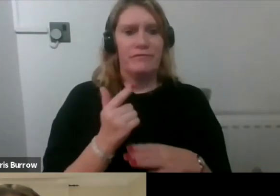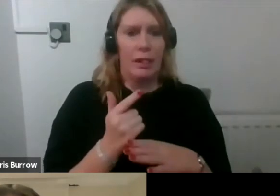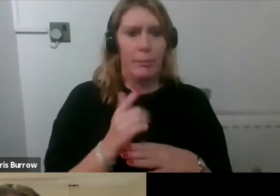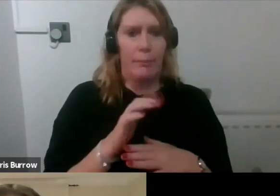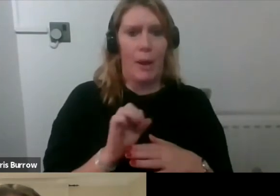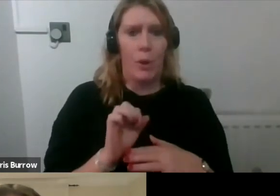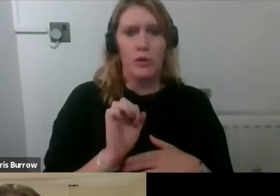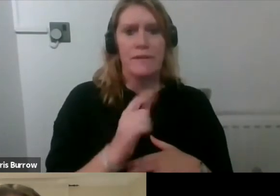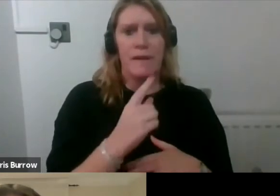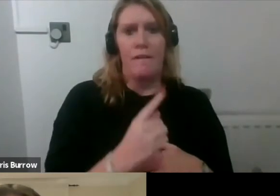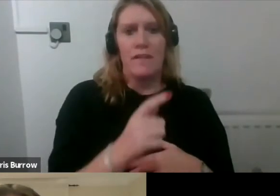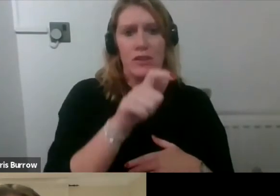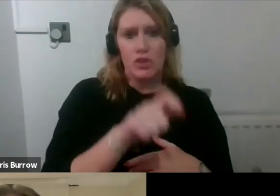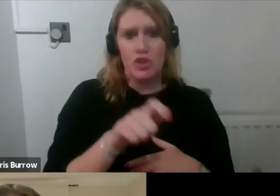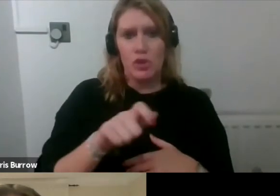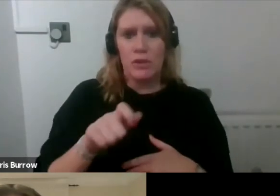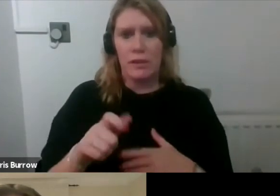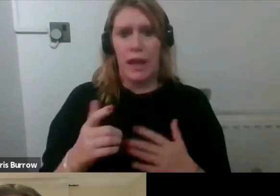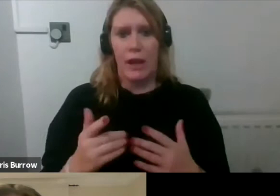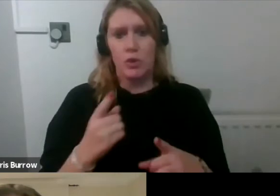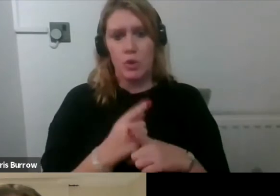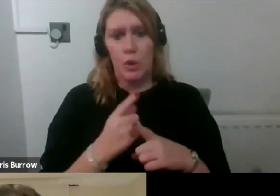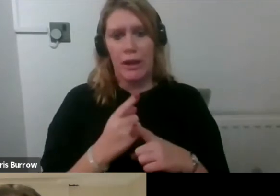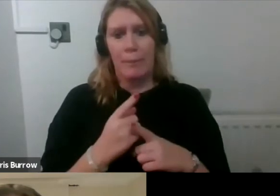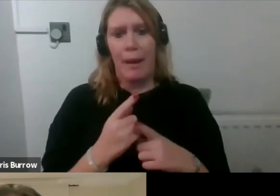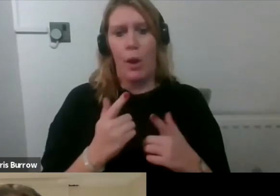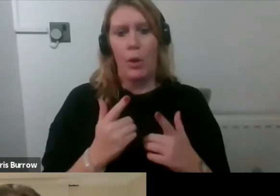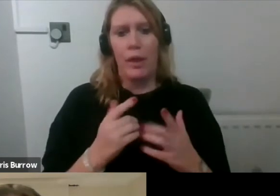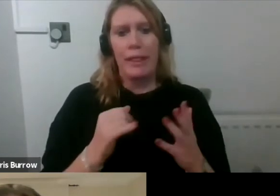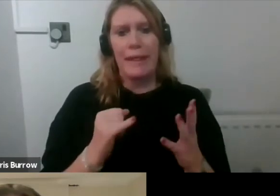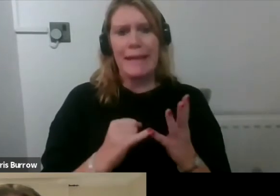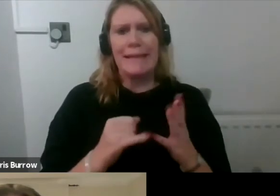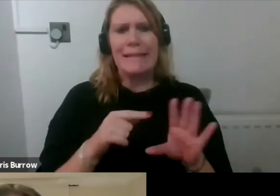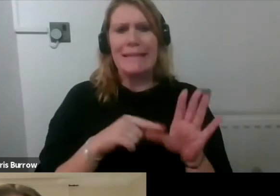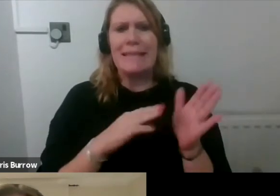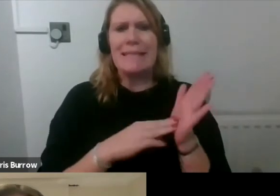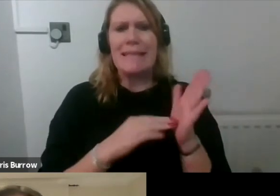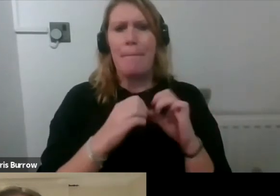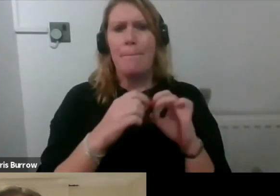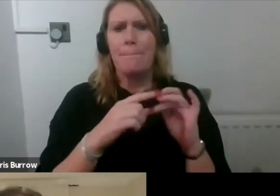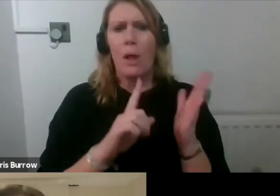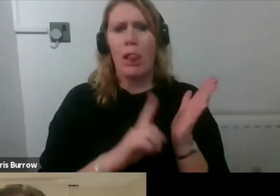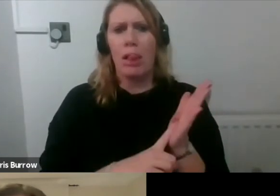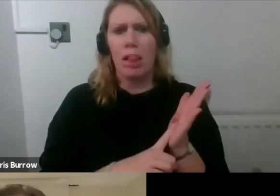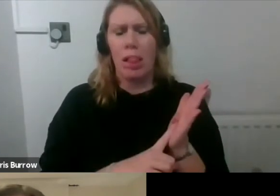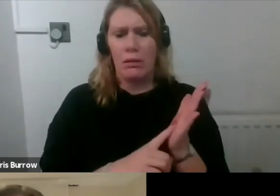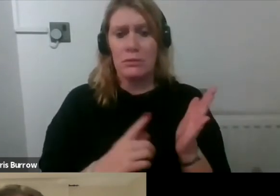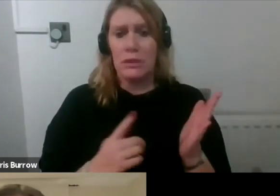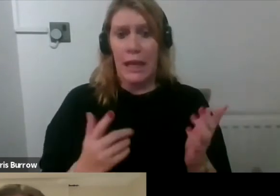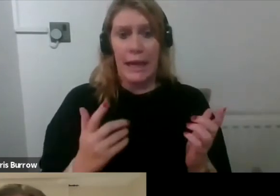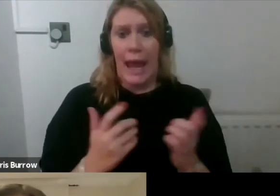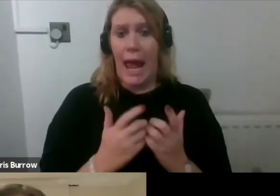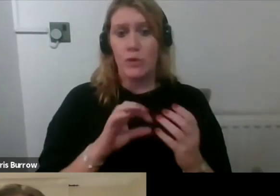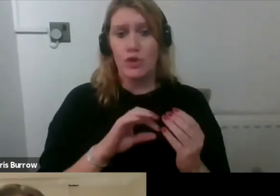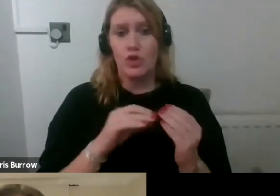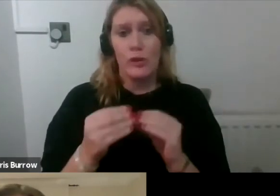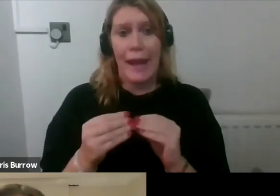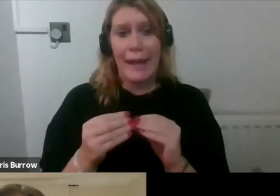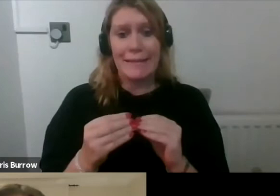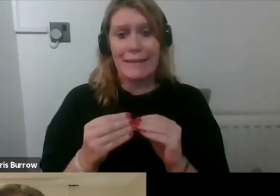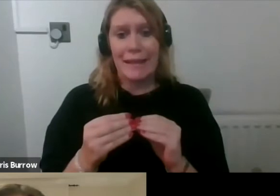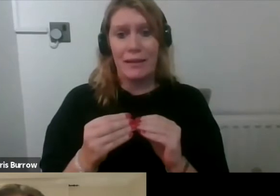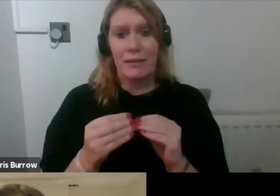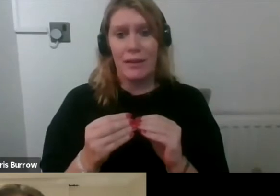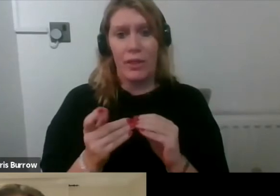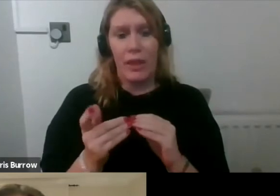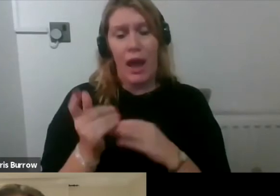you're talking about the symbol. How did you come up with the symbol? And is that something we could start? The idea